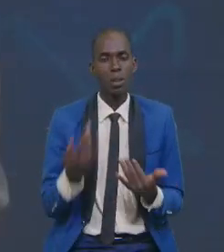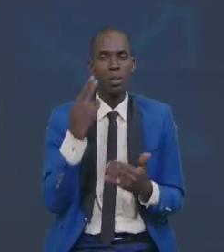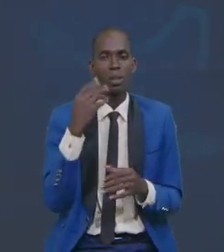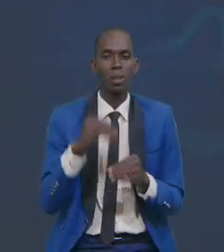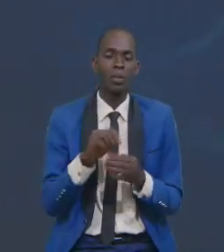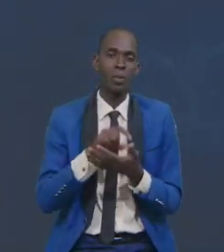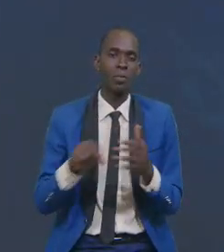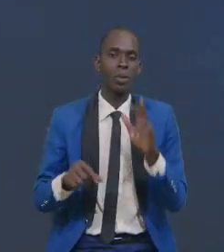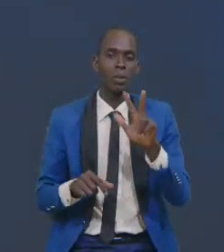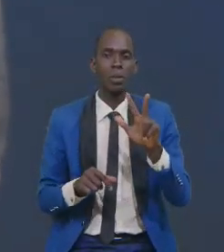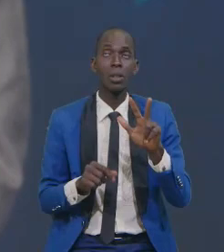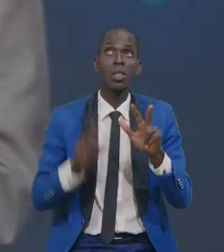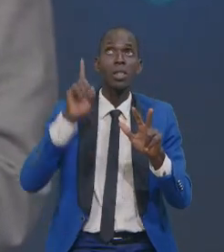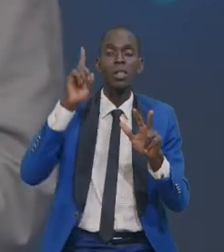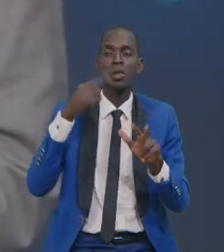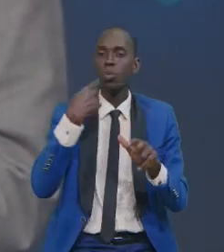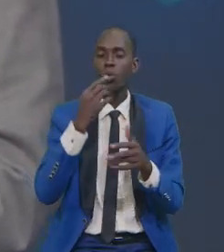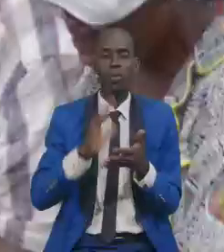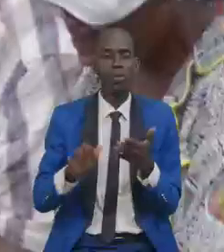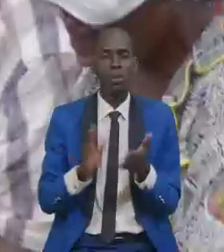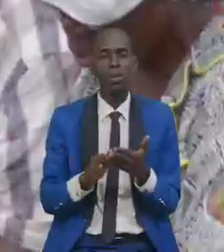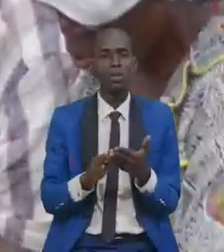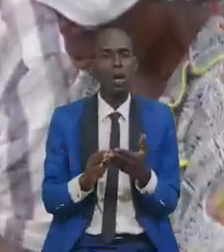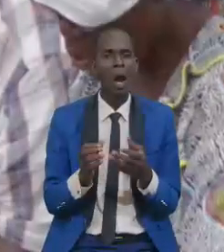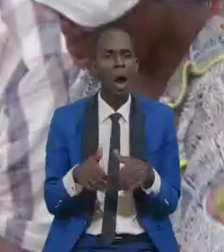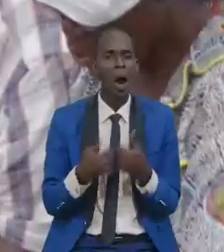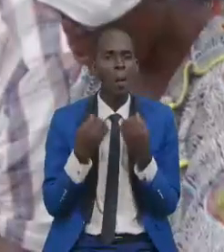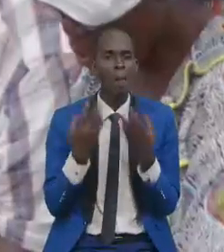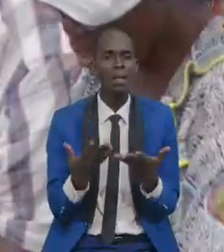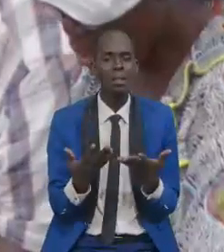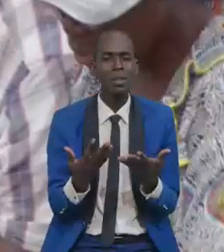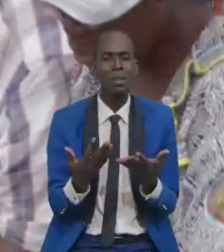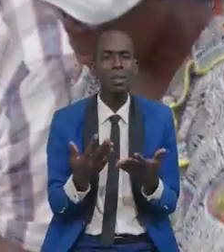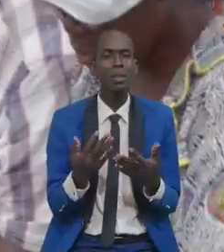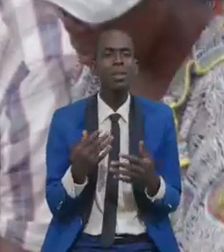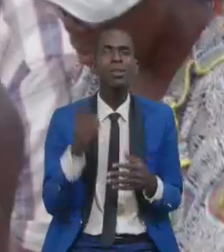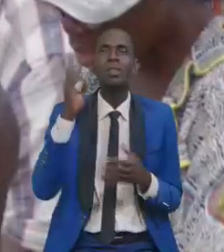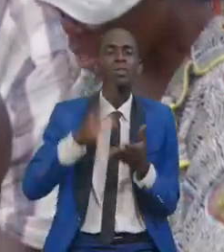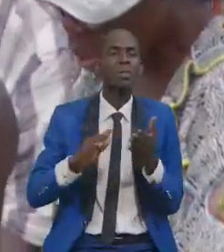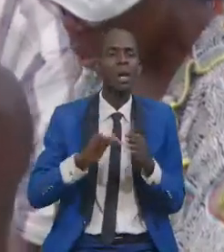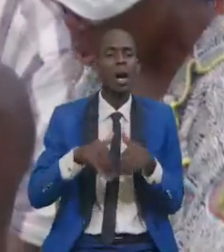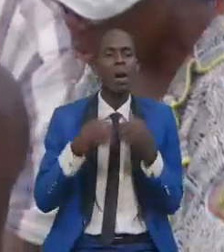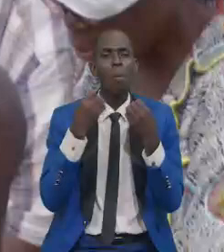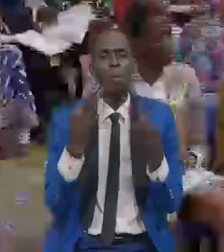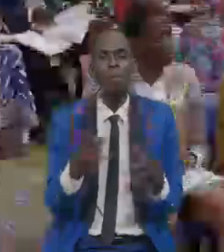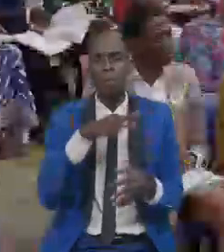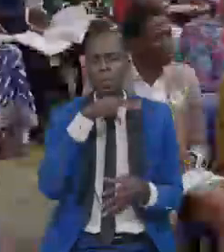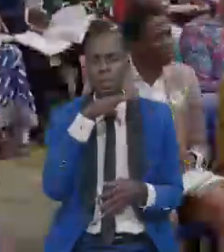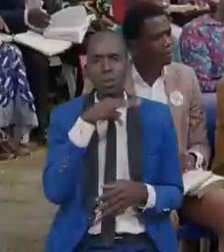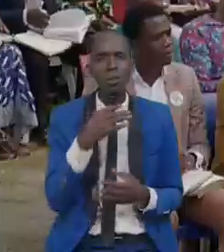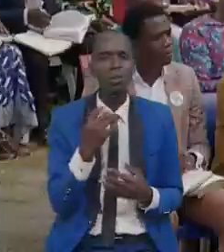who forgiveth? How many iniquities? How many iniquities?